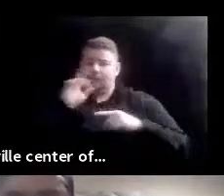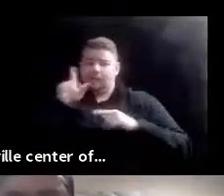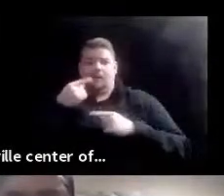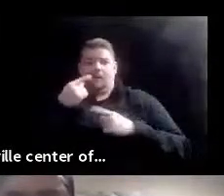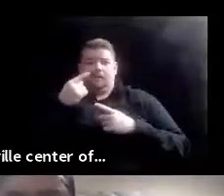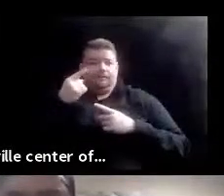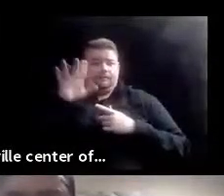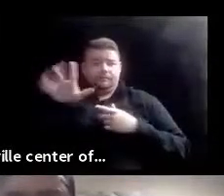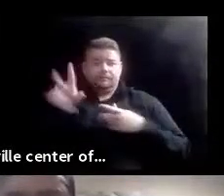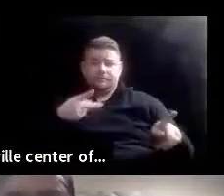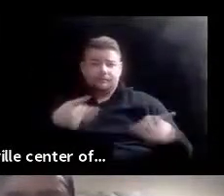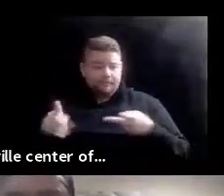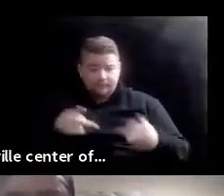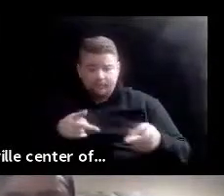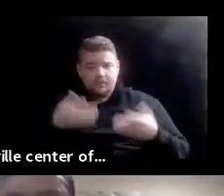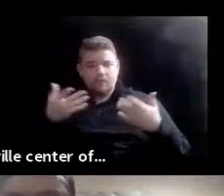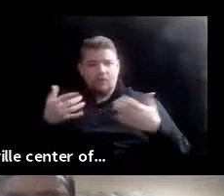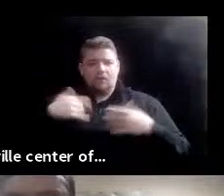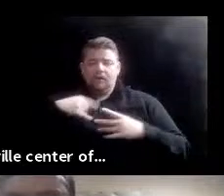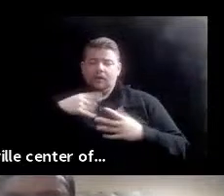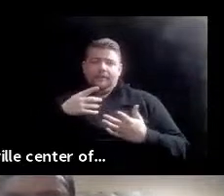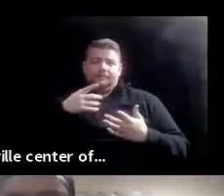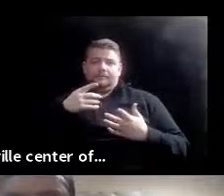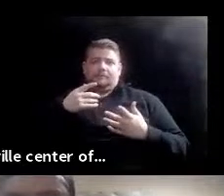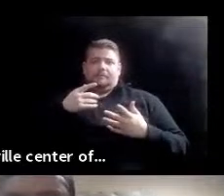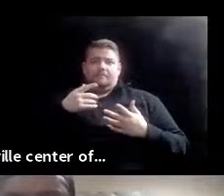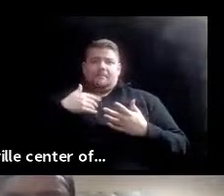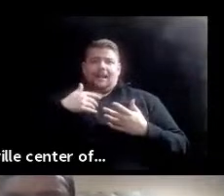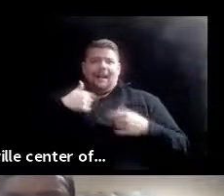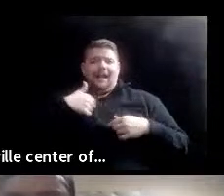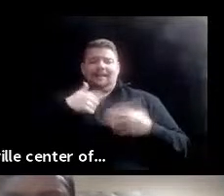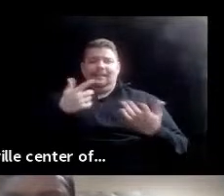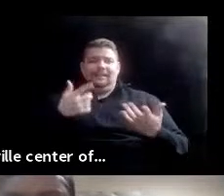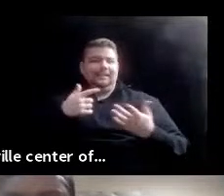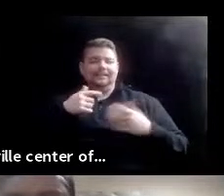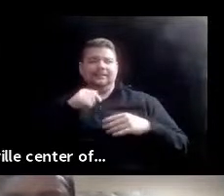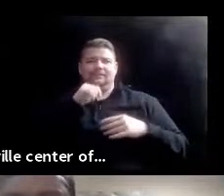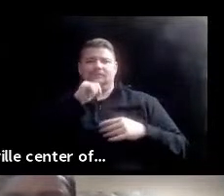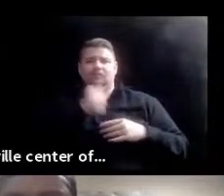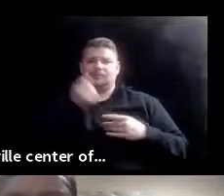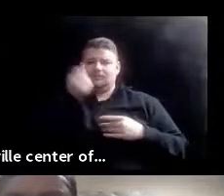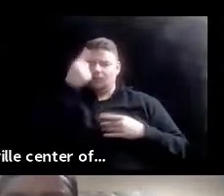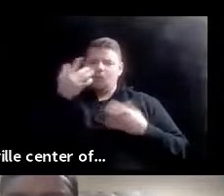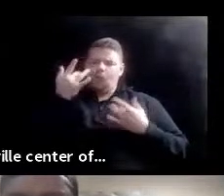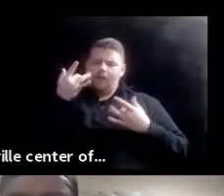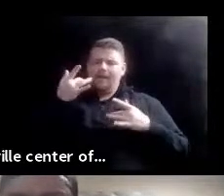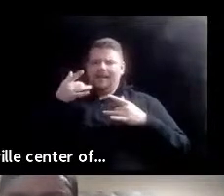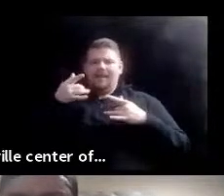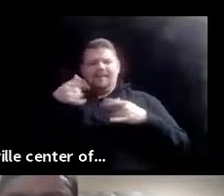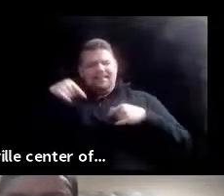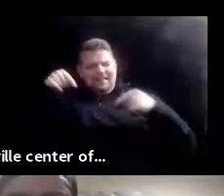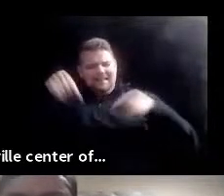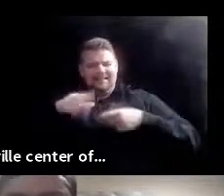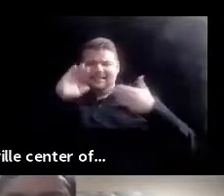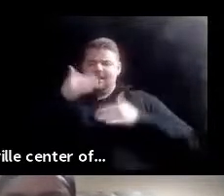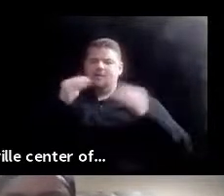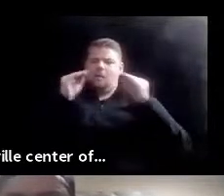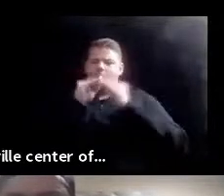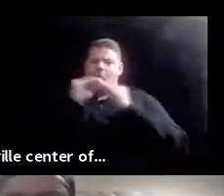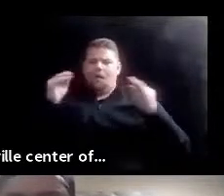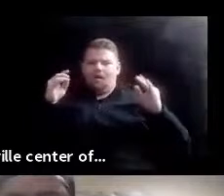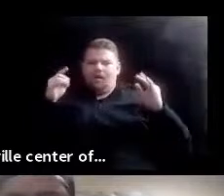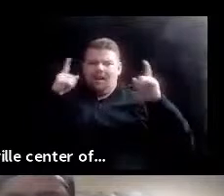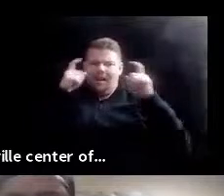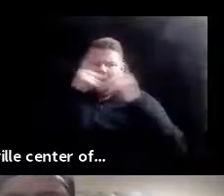party. I just don't understand why. It seems to me we're making this more complicated and more